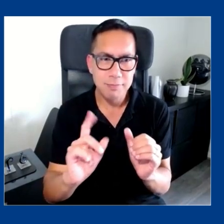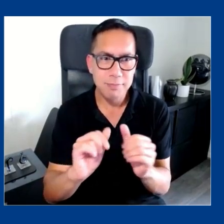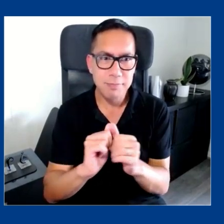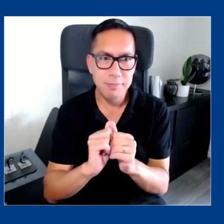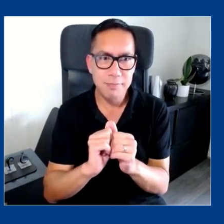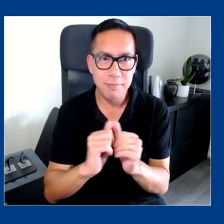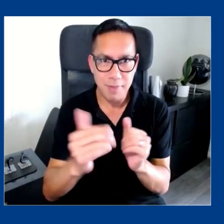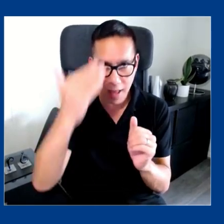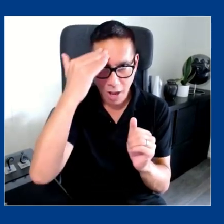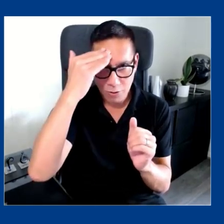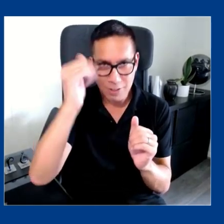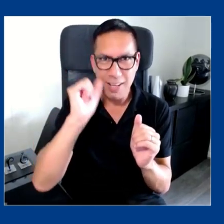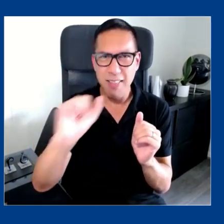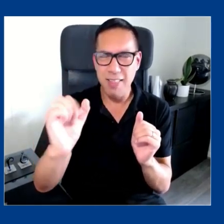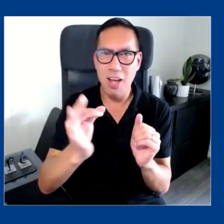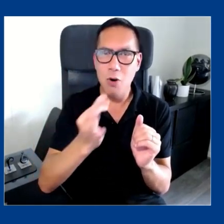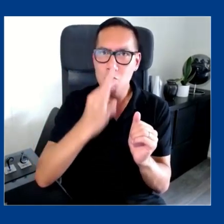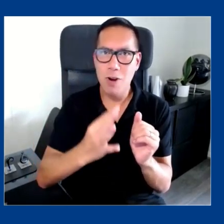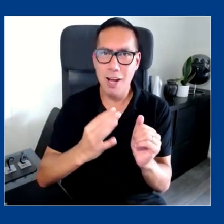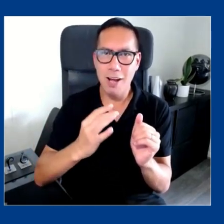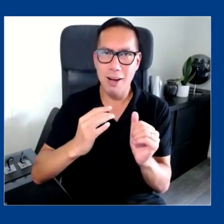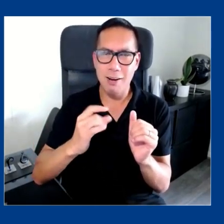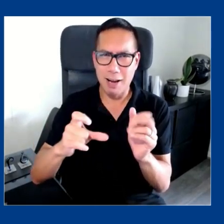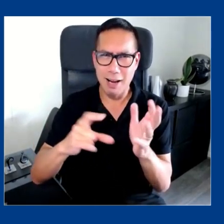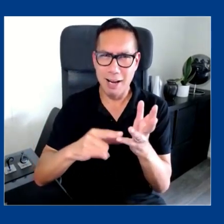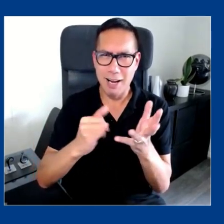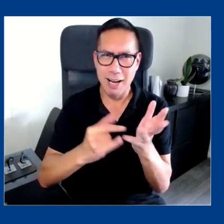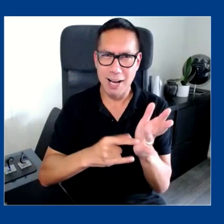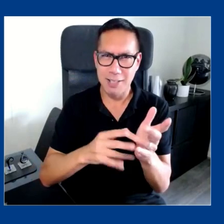custom. And it's time now to